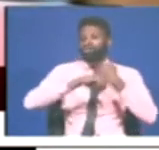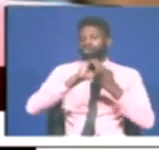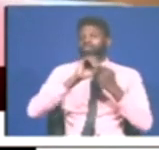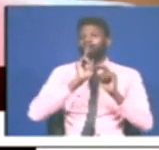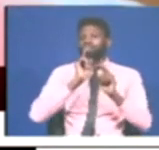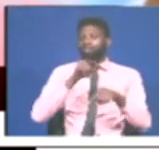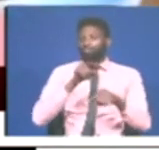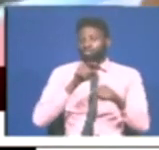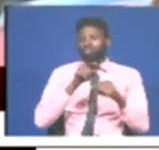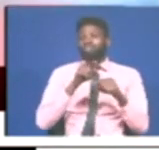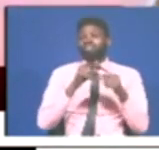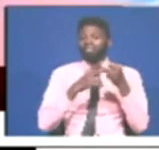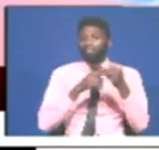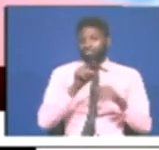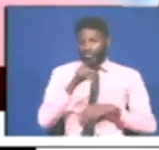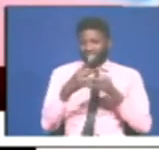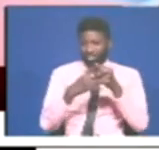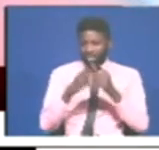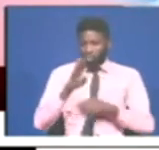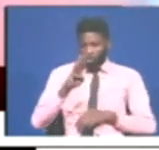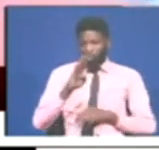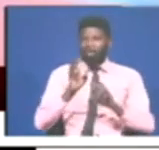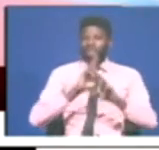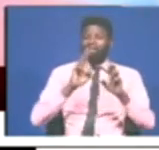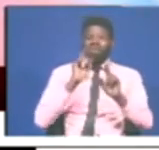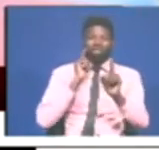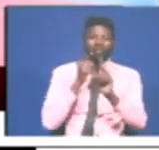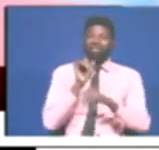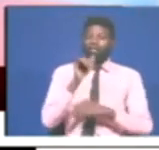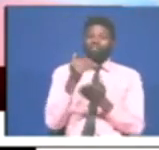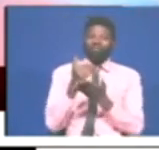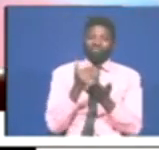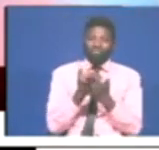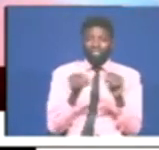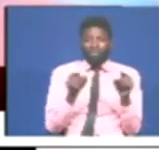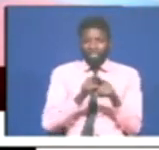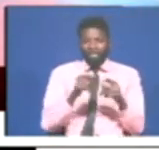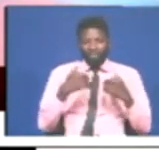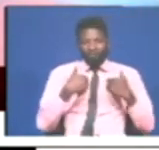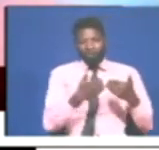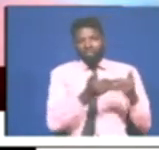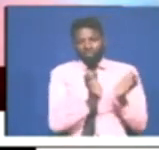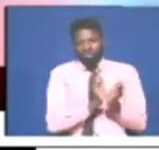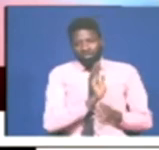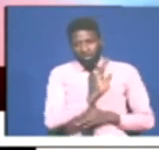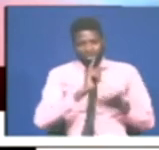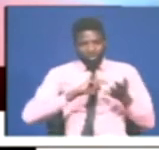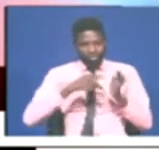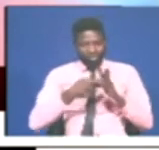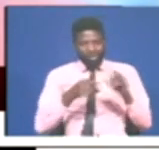billion is available for this program. Besides supporting community-led projects and mitigating against natural